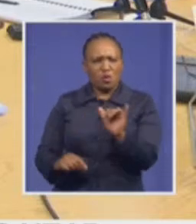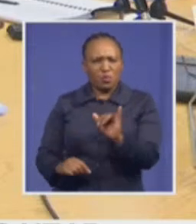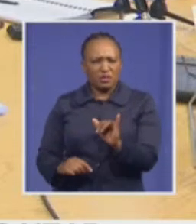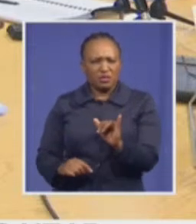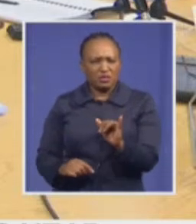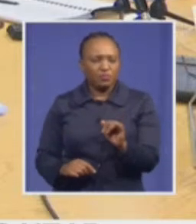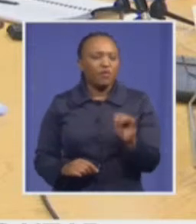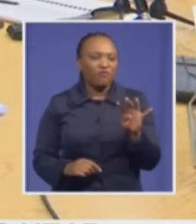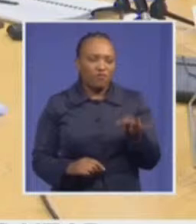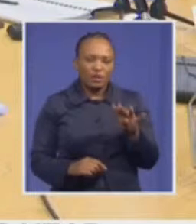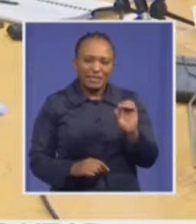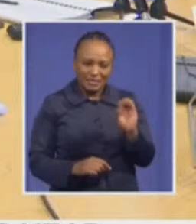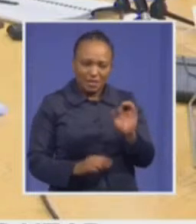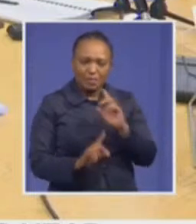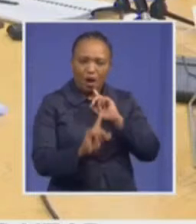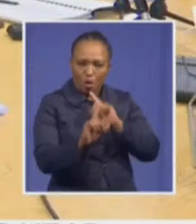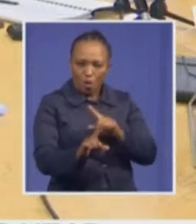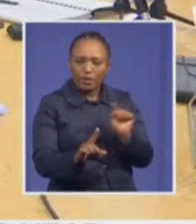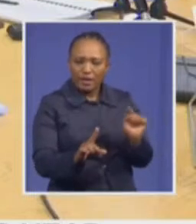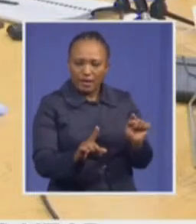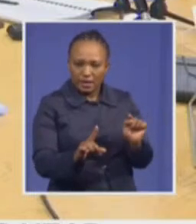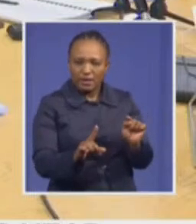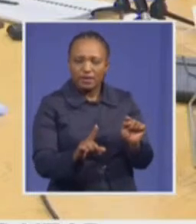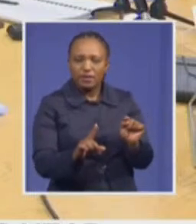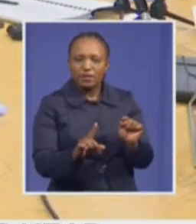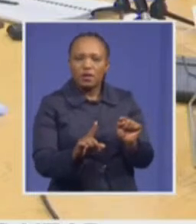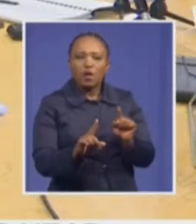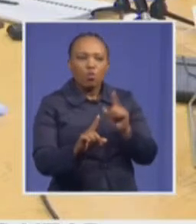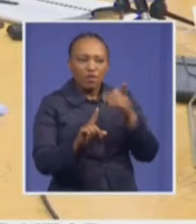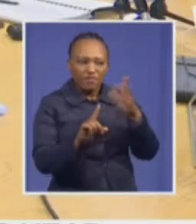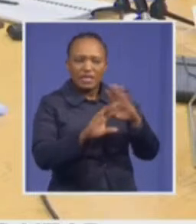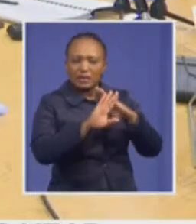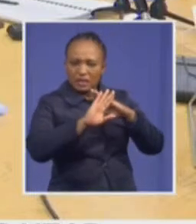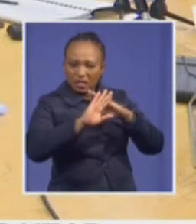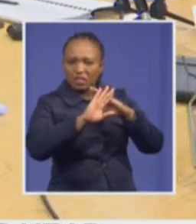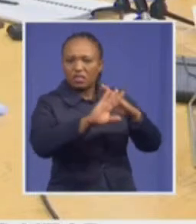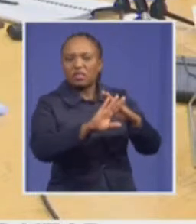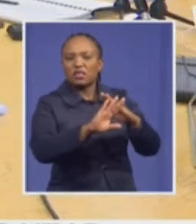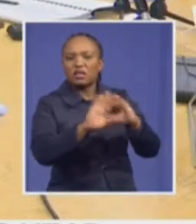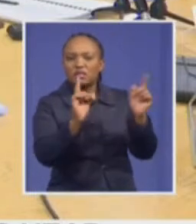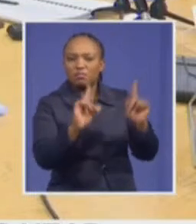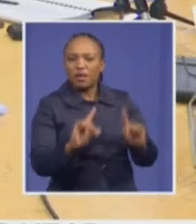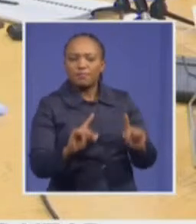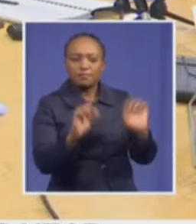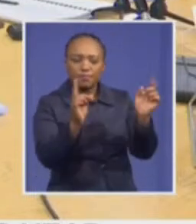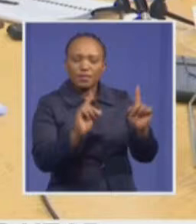the one interdicting the special assignment story. You guys have played it tonight at 8:30.